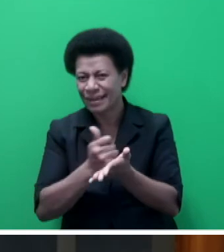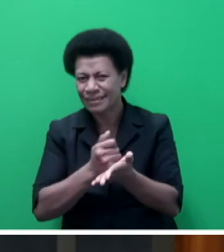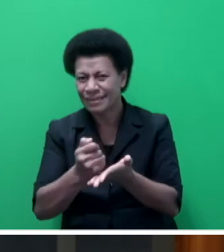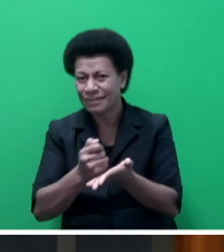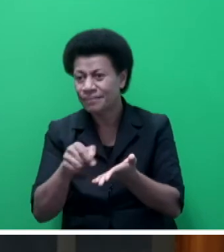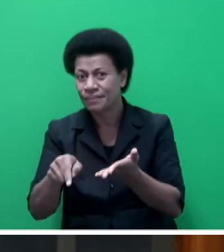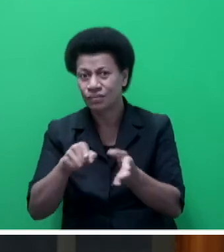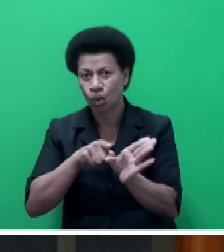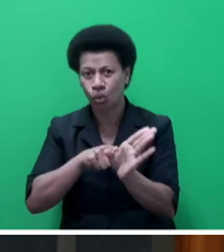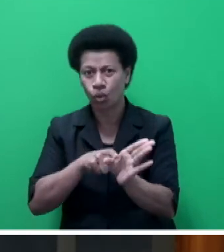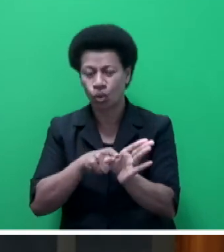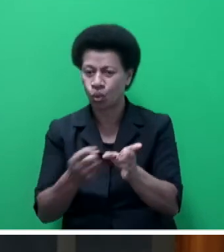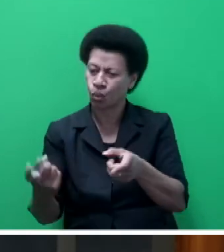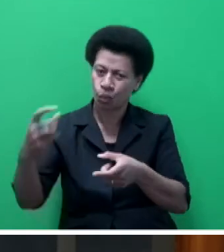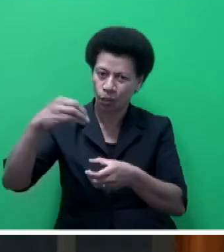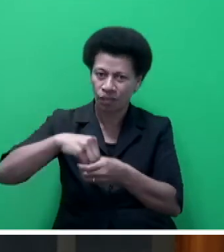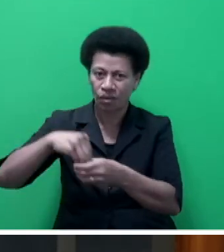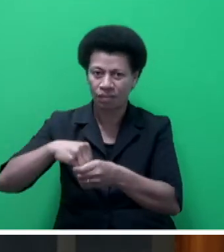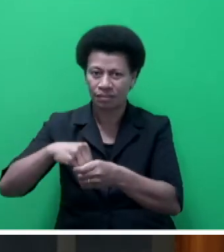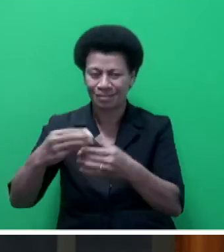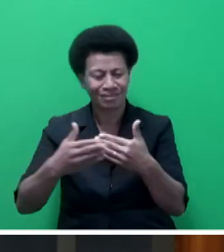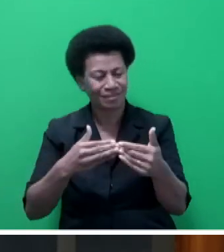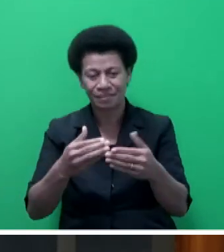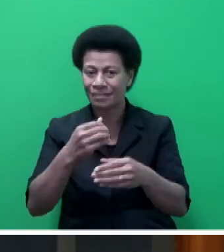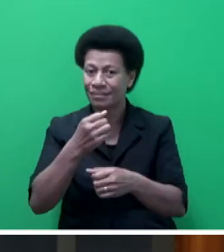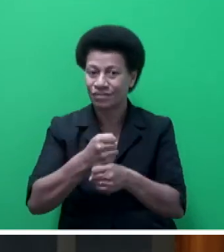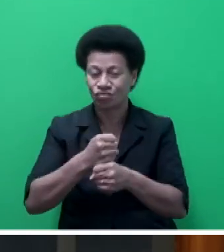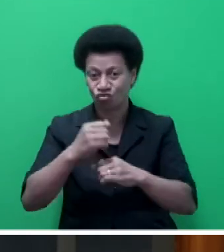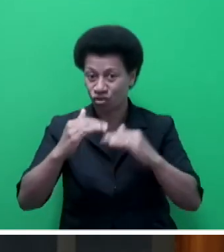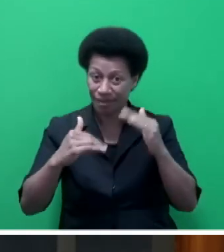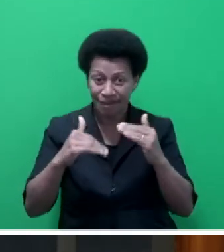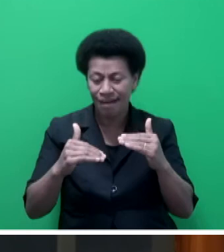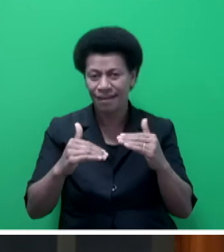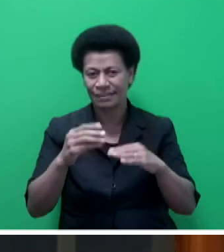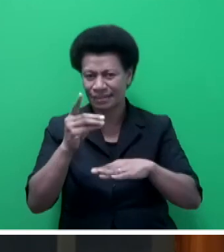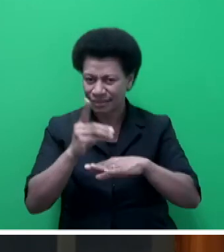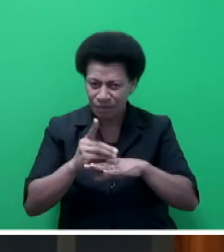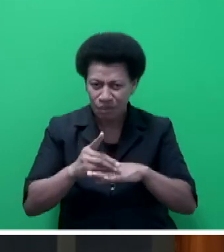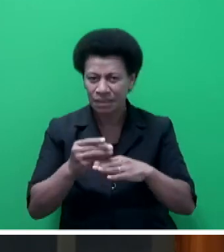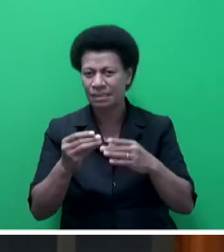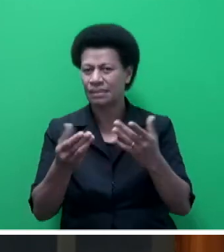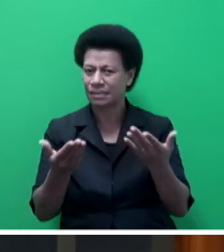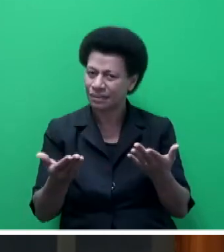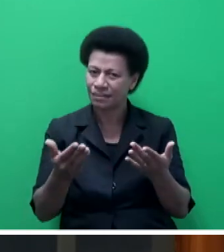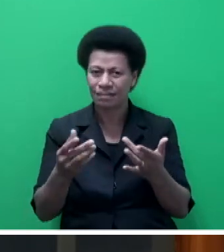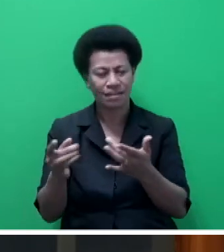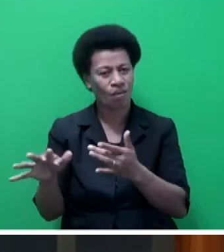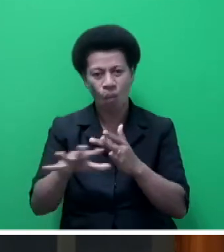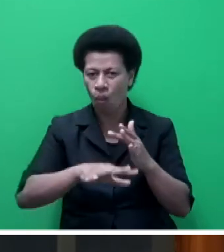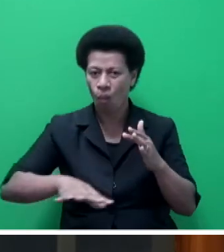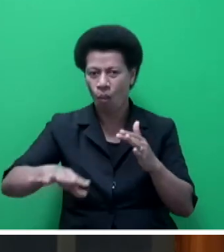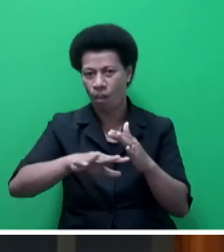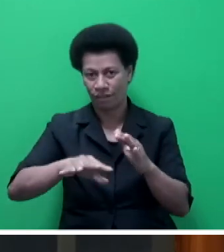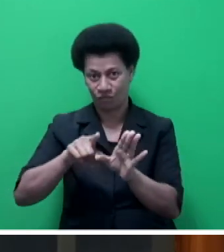Fijian youths, irrespective of gender and abilities, within all policy making and planning processes